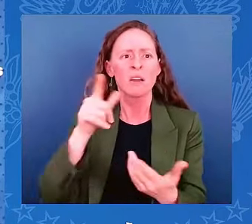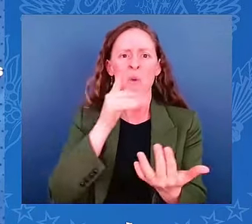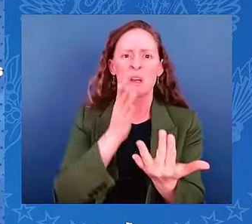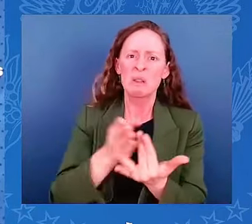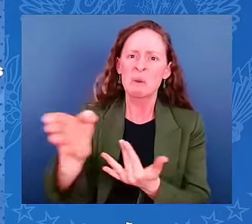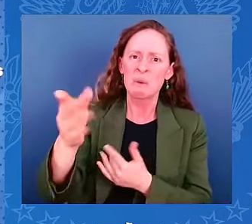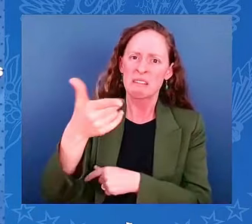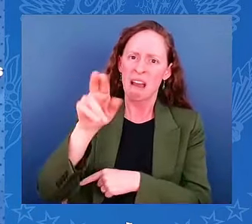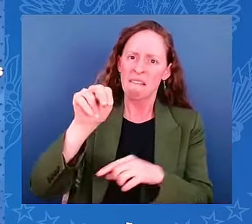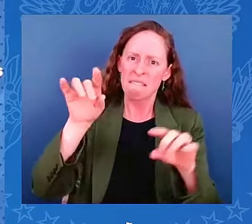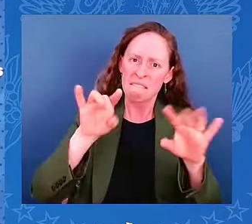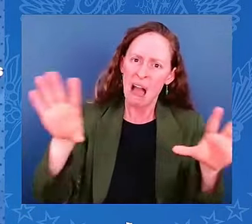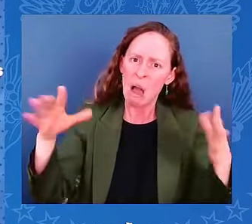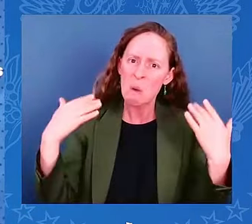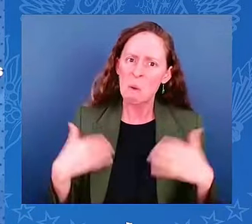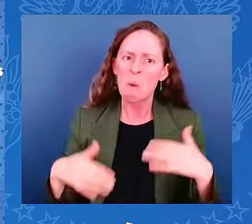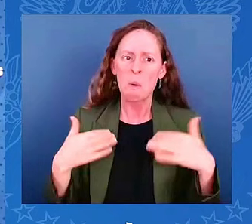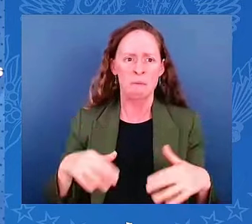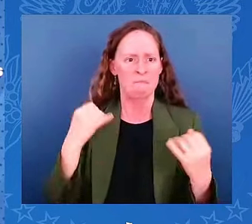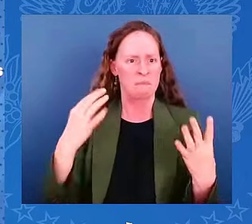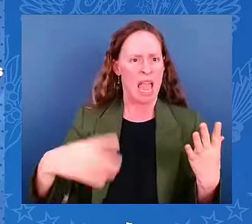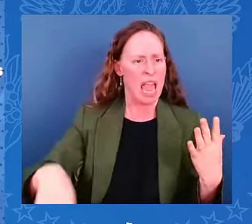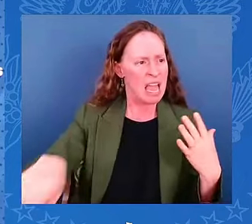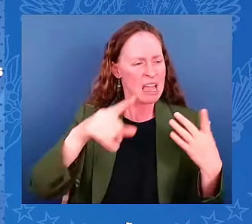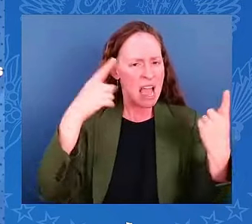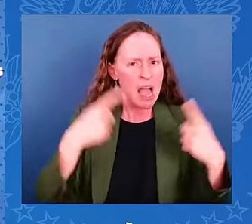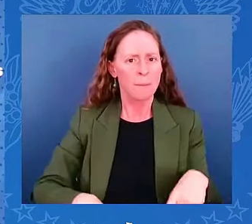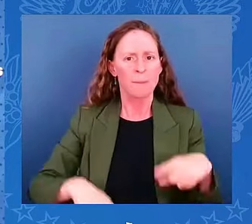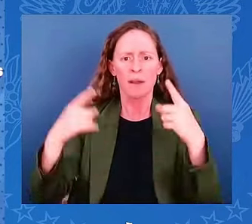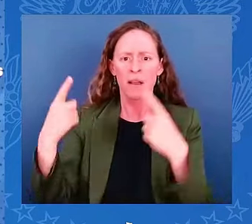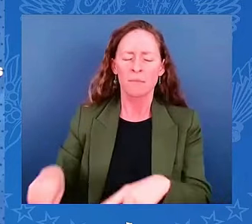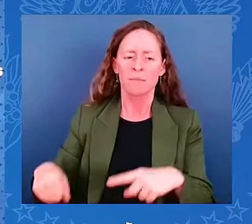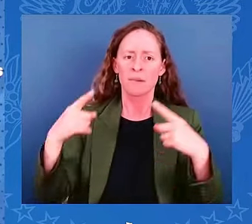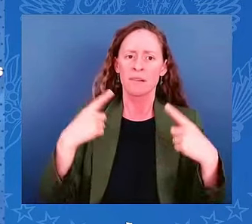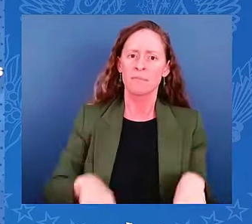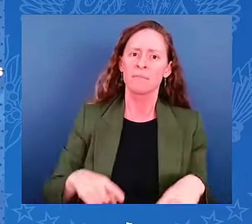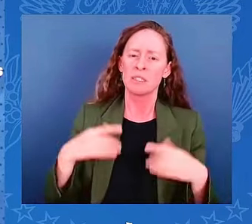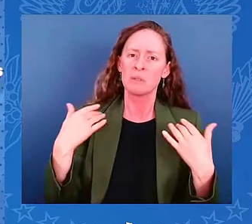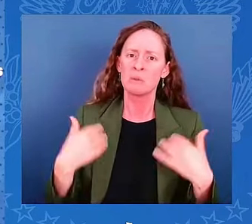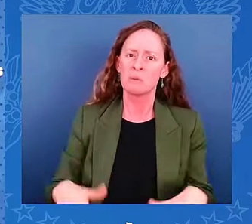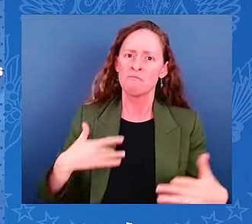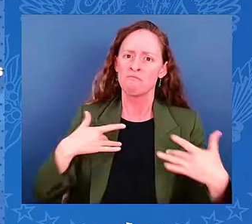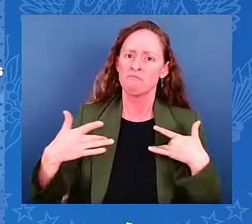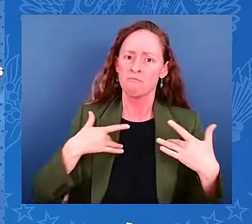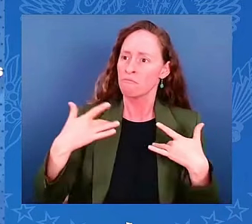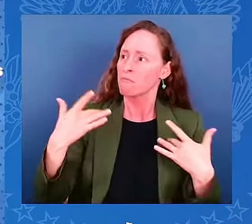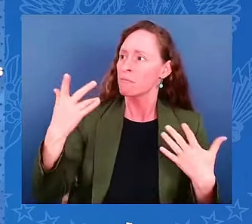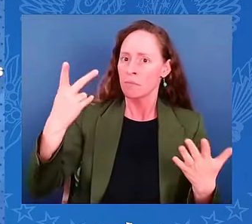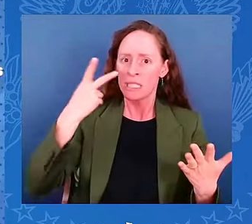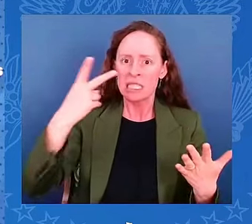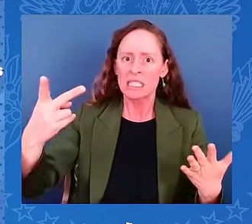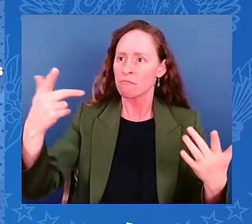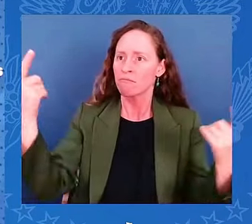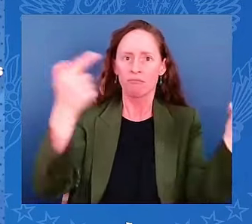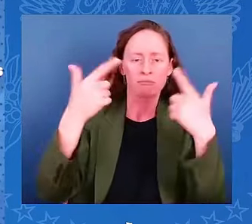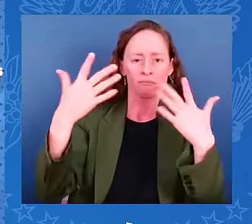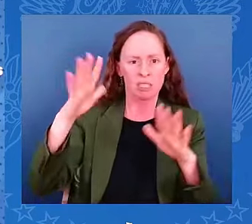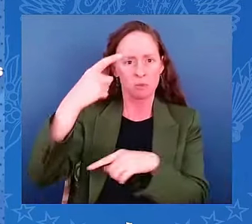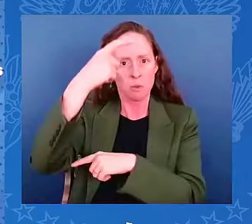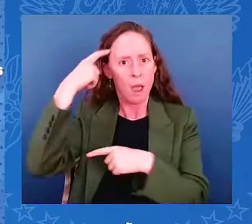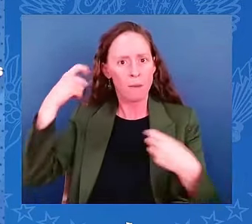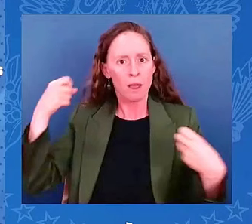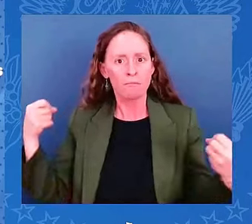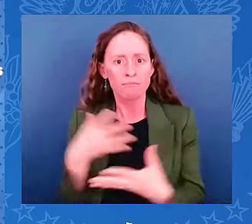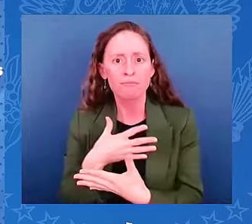and stood there and looked at the faces of those young children who were made it. And look at all the families that lost somebody. It's